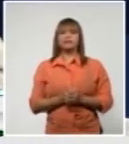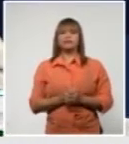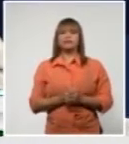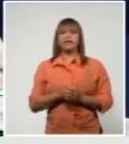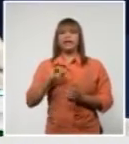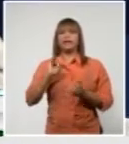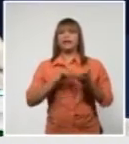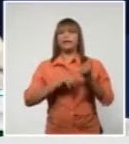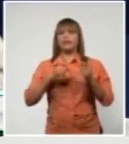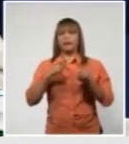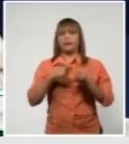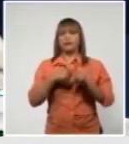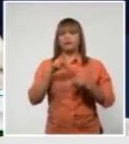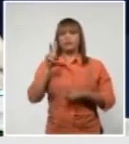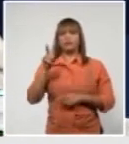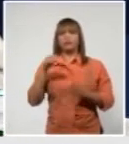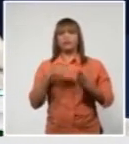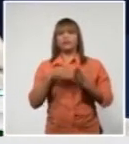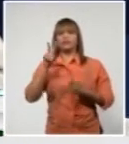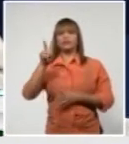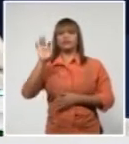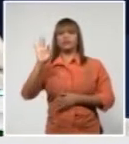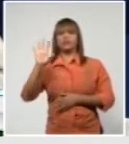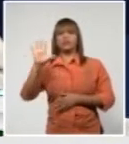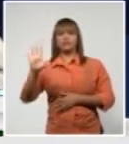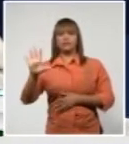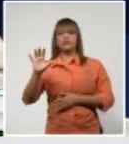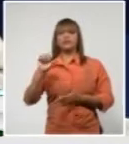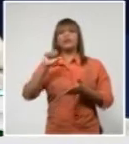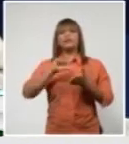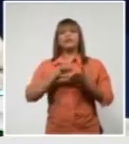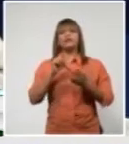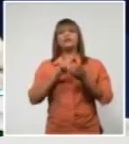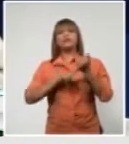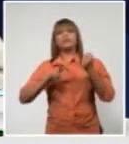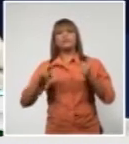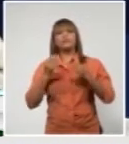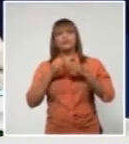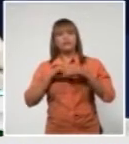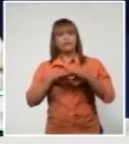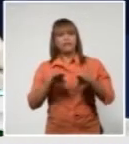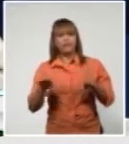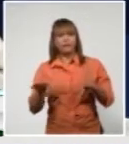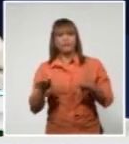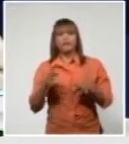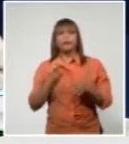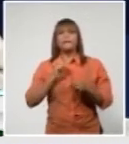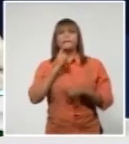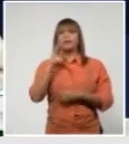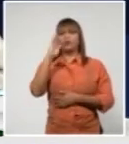2,285 of the samples were processed at the Pedro Curi Tropical Medicine Institute,